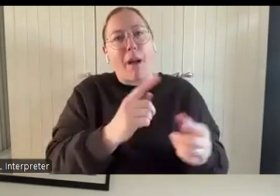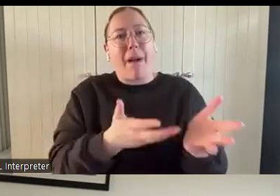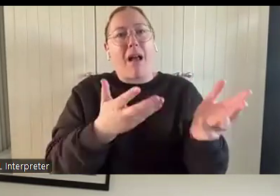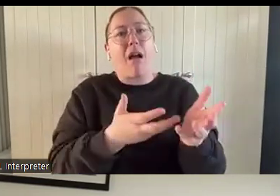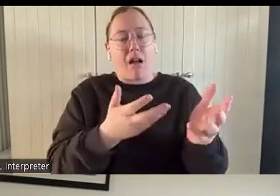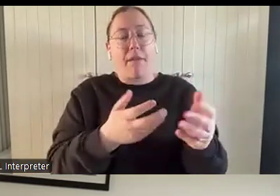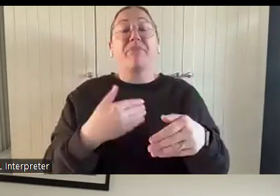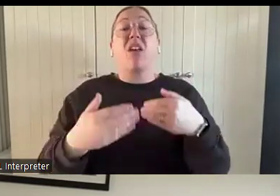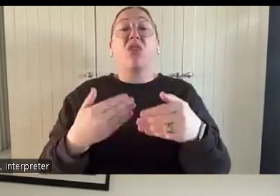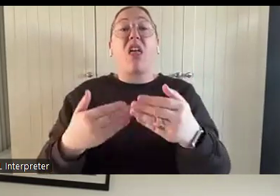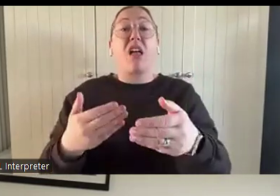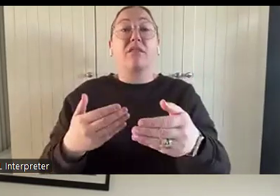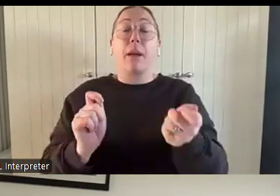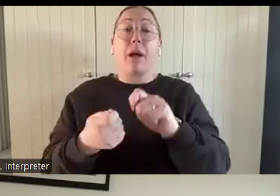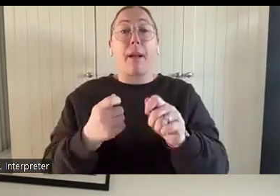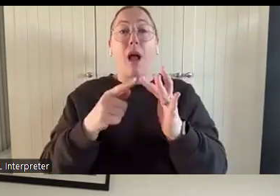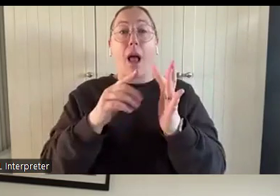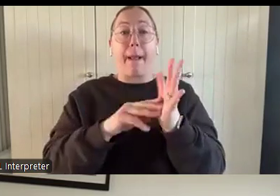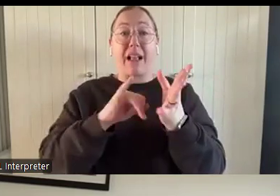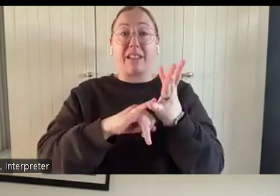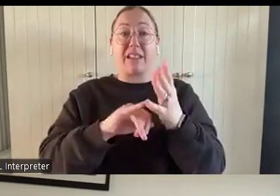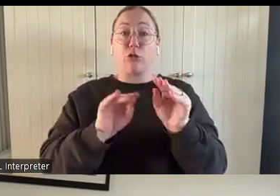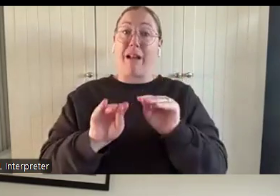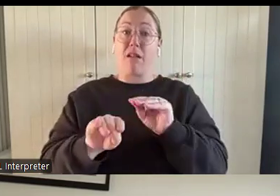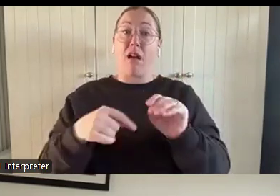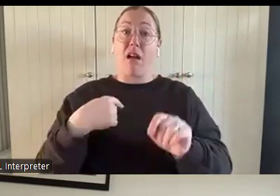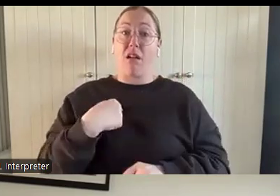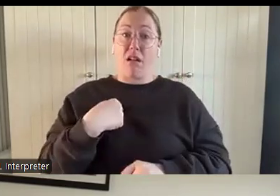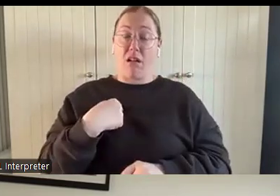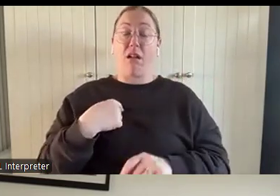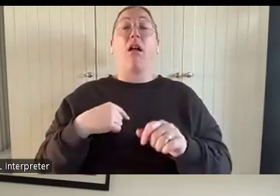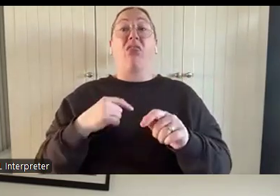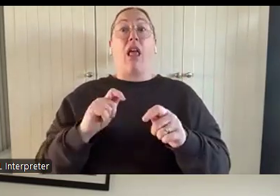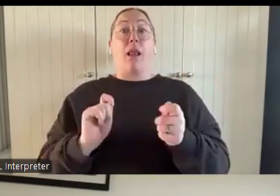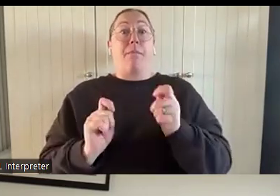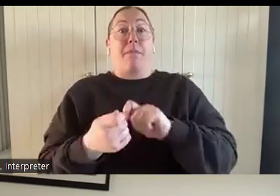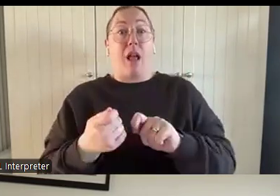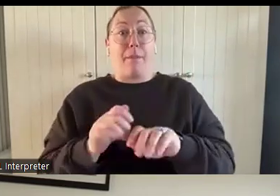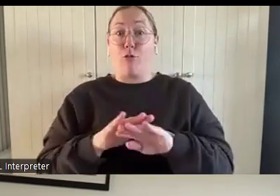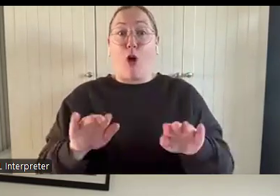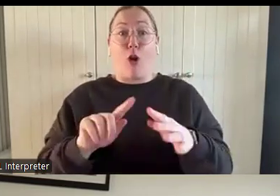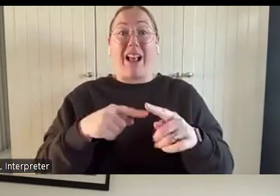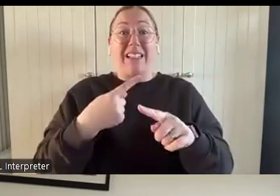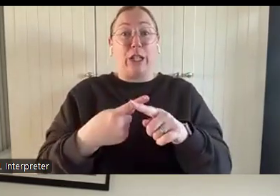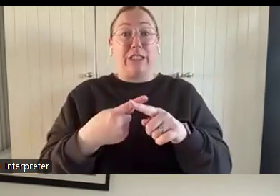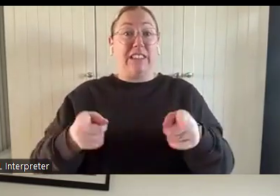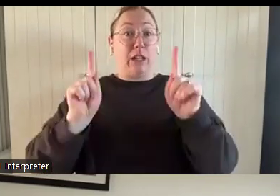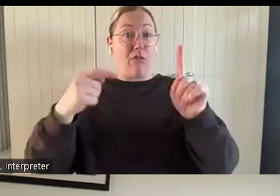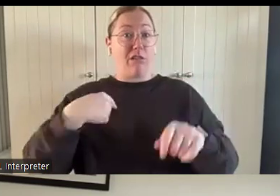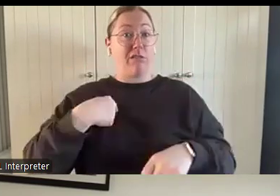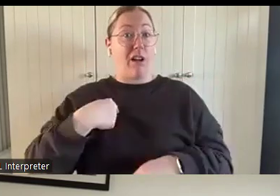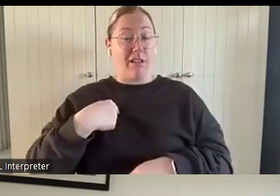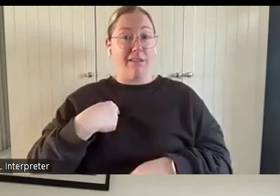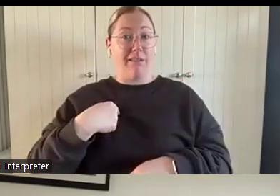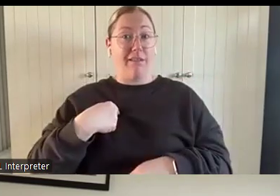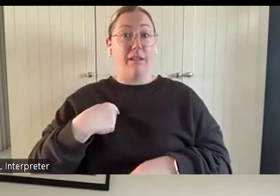trainer and then non-executive director. And also now I work